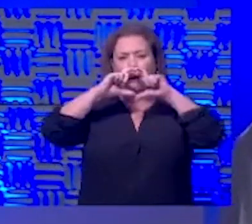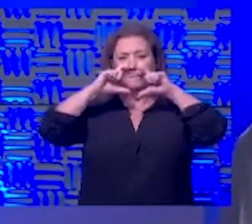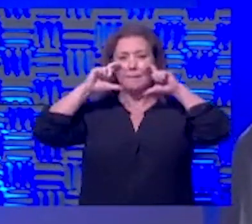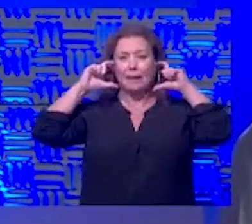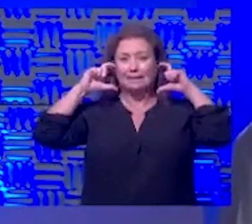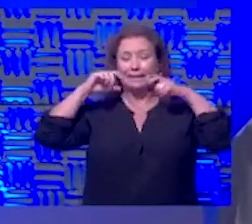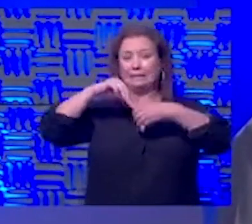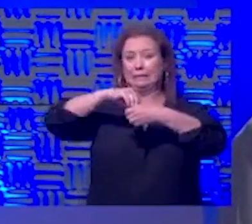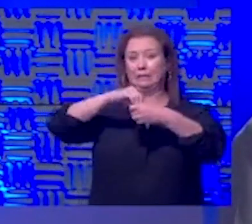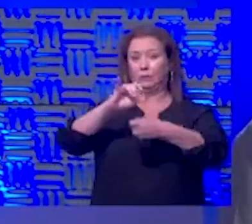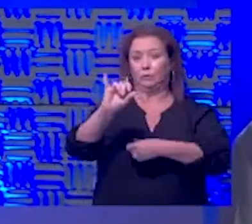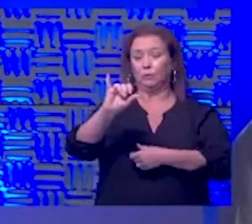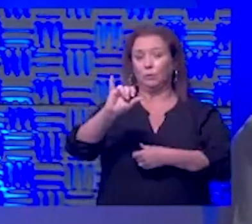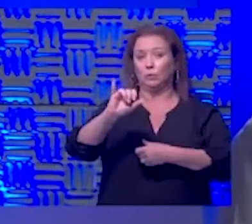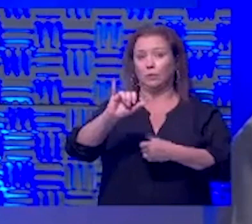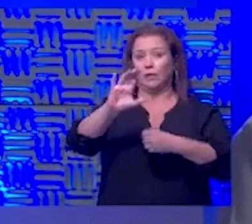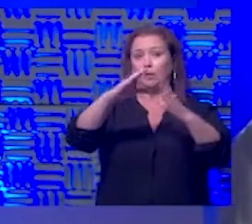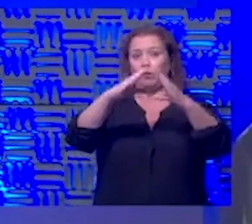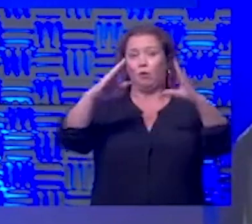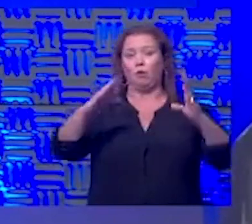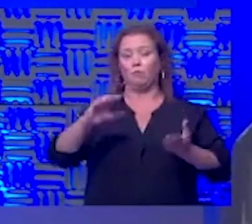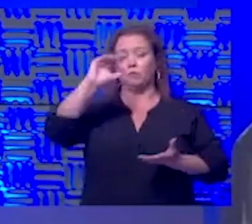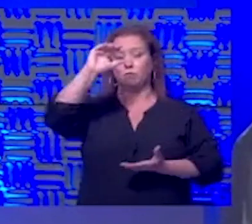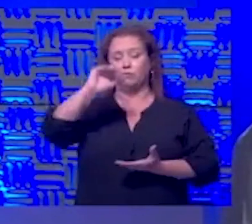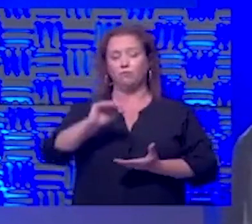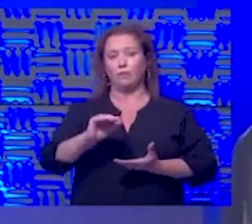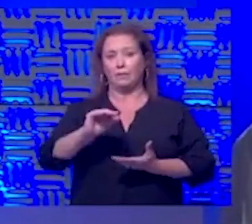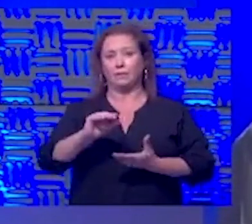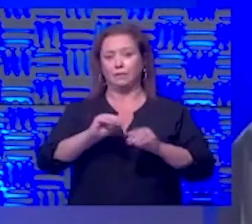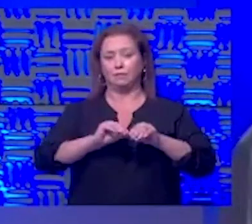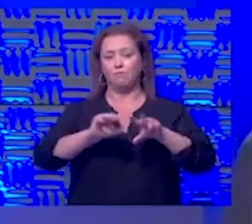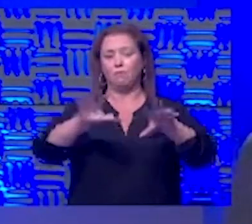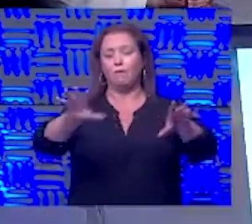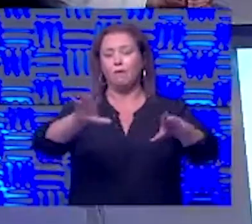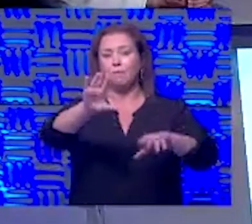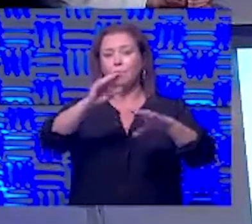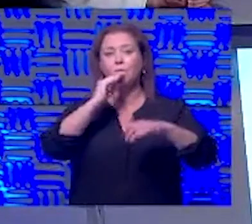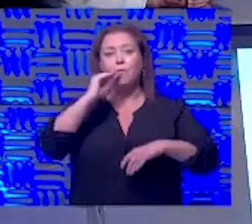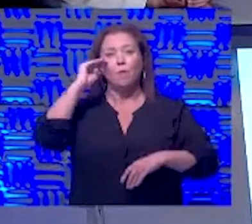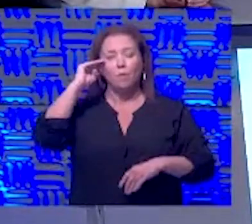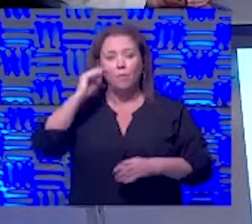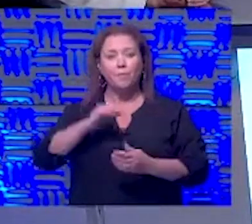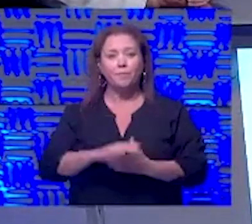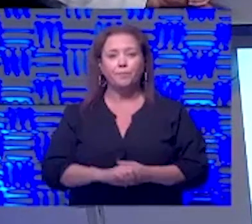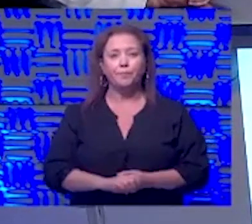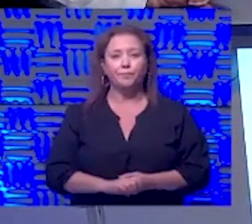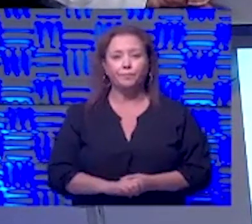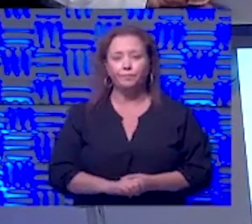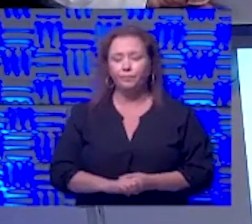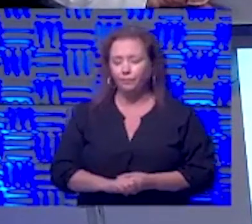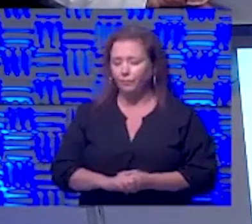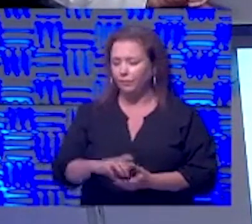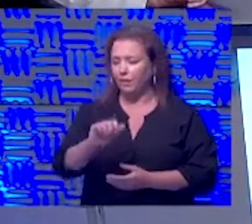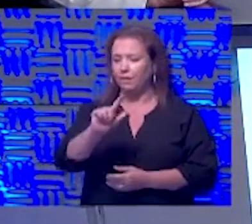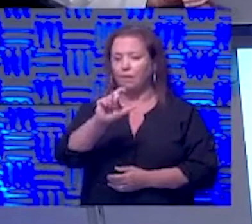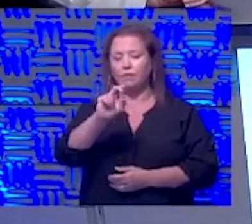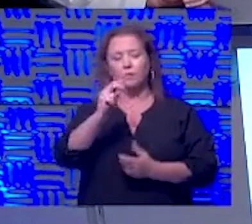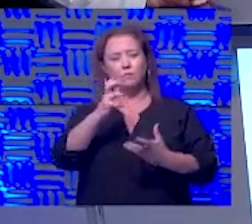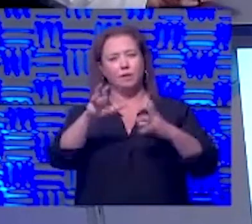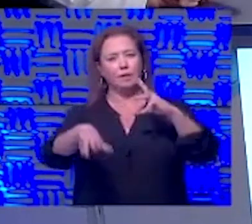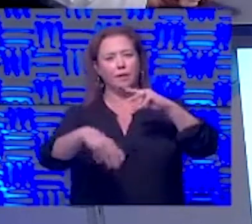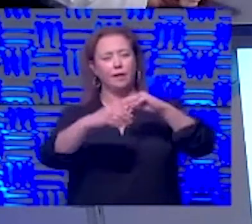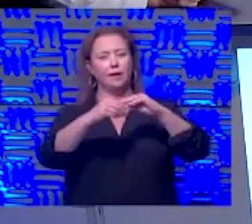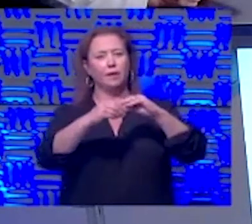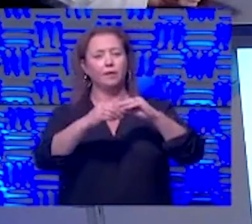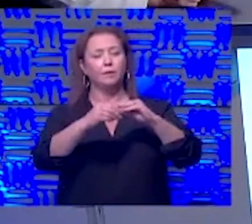while indoors in the household to help decrease household spread as well. So any other thoughts to that, Alan? Well, 'Cause this is a